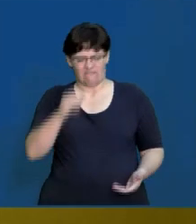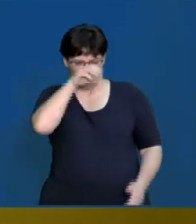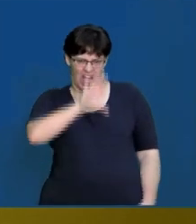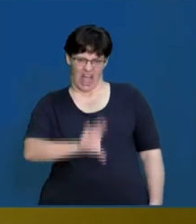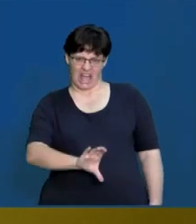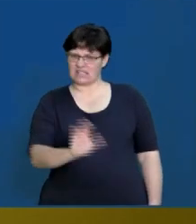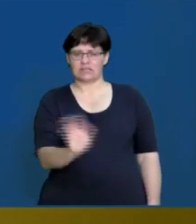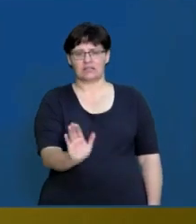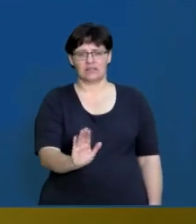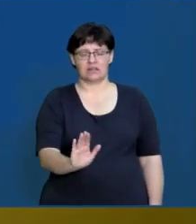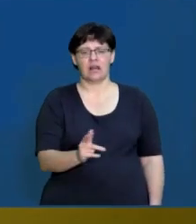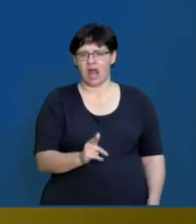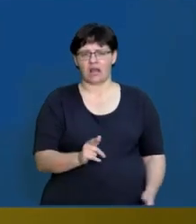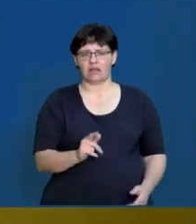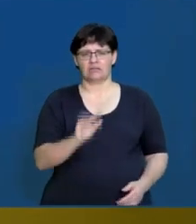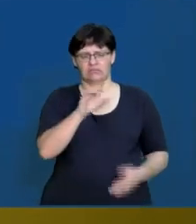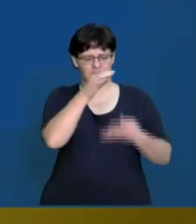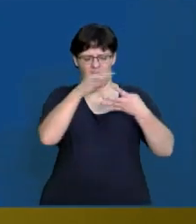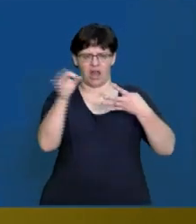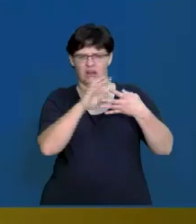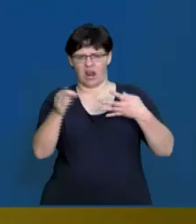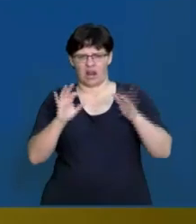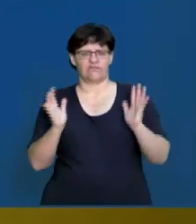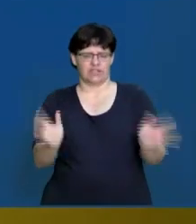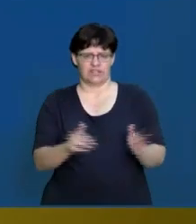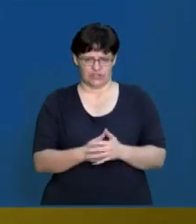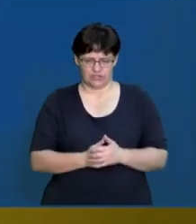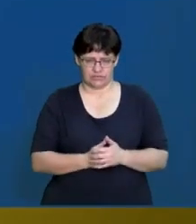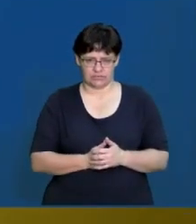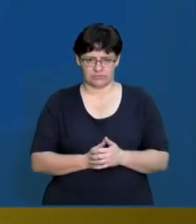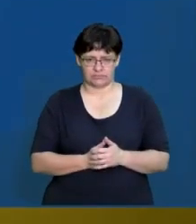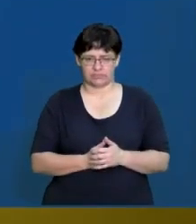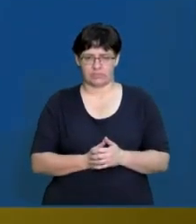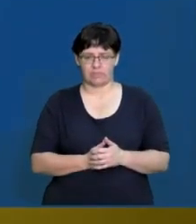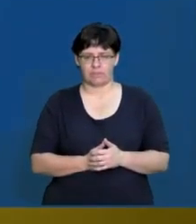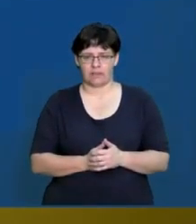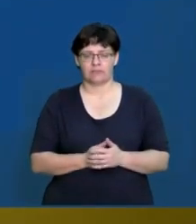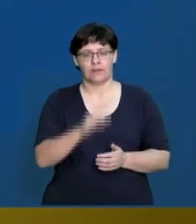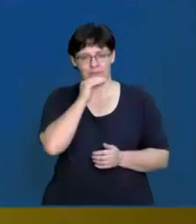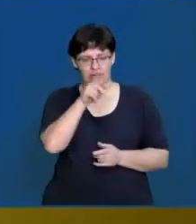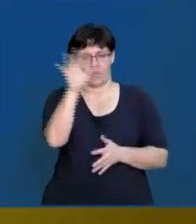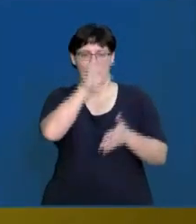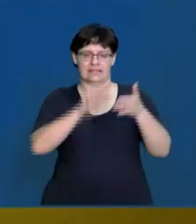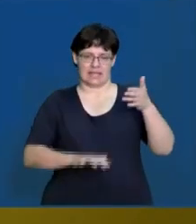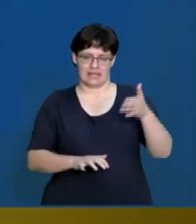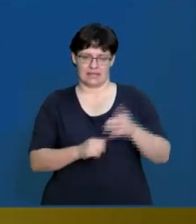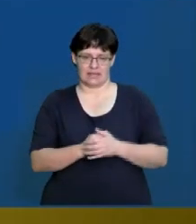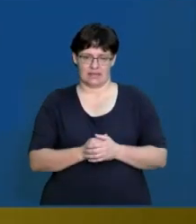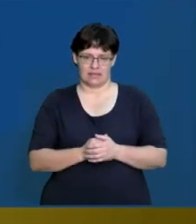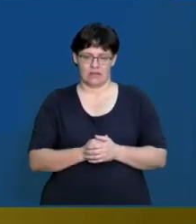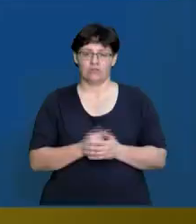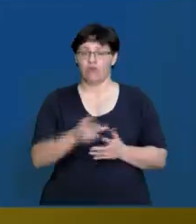10 lines or a long paragraph. At most 5 lines there should do the job there. So that is your